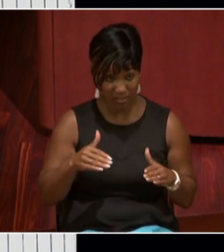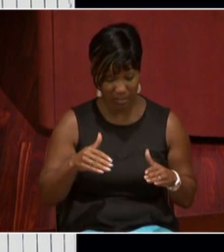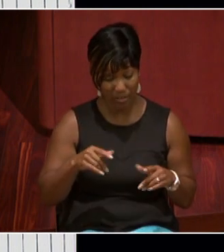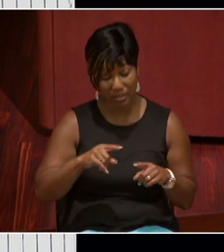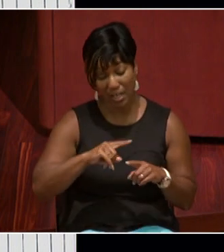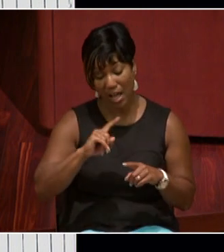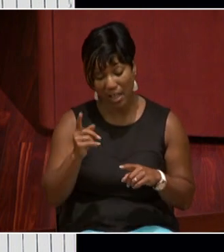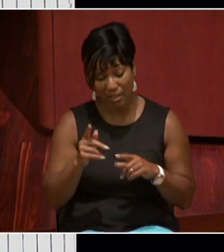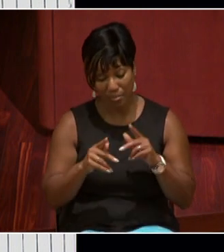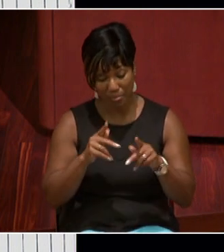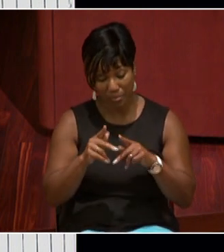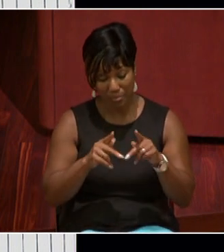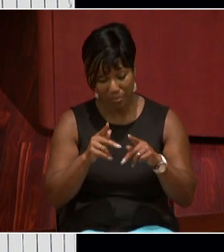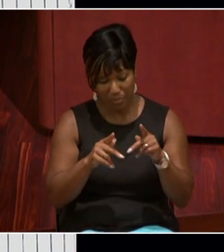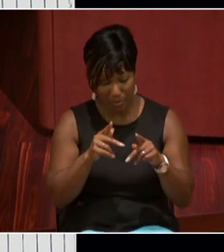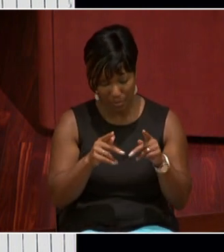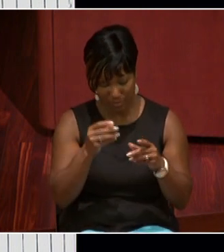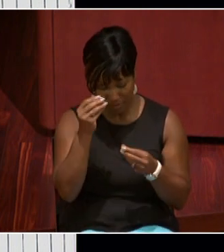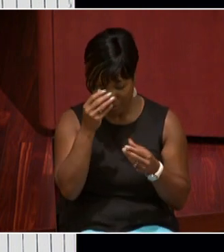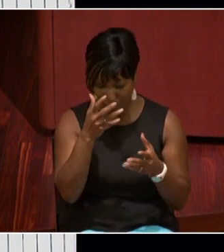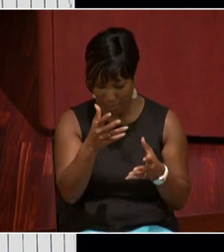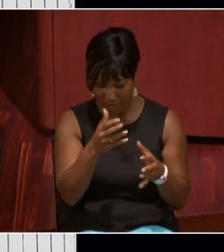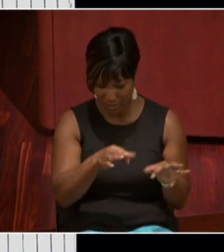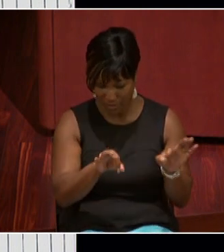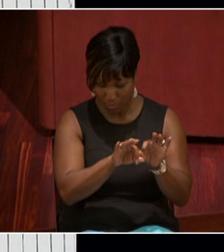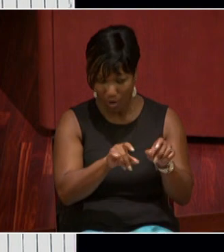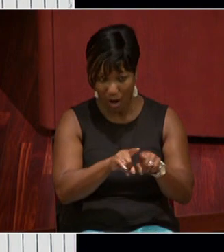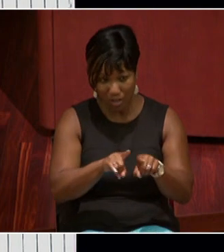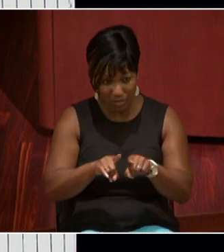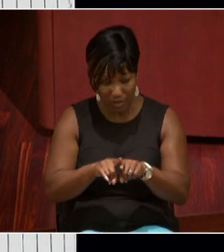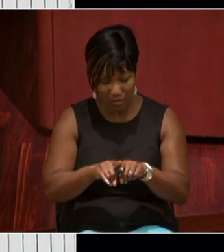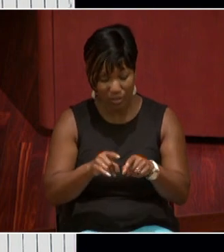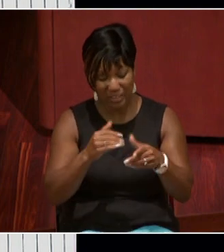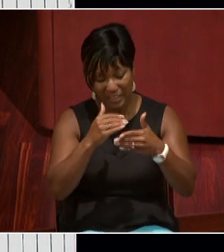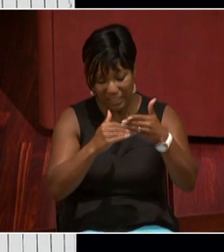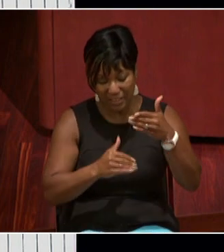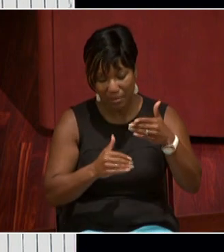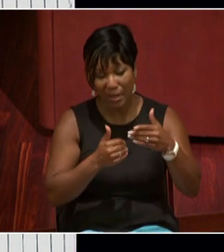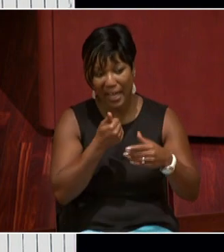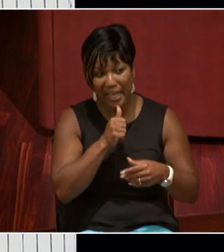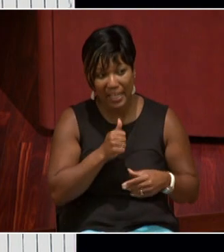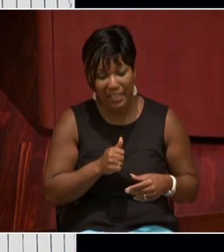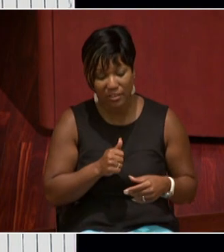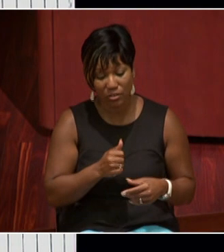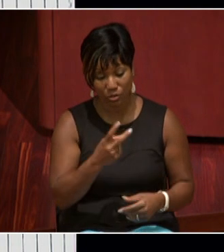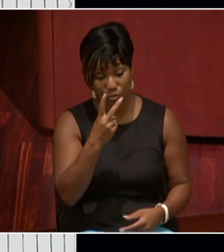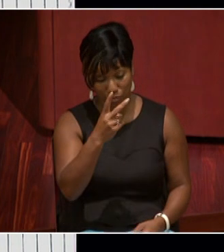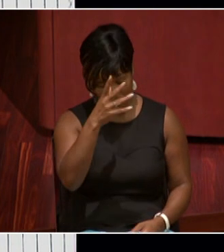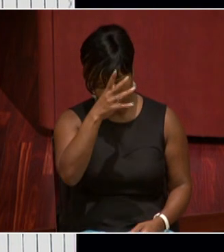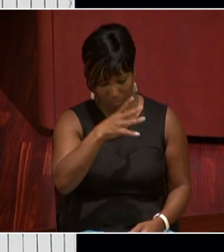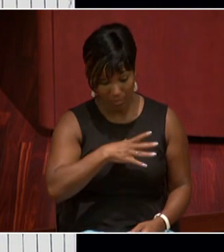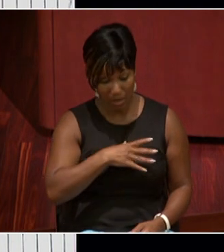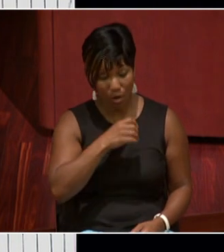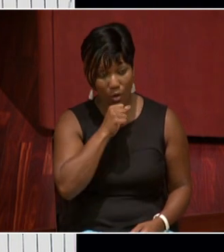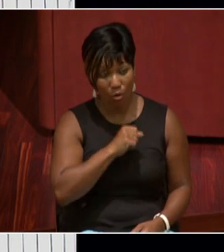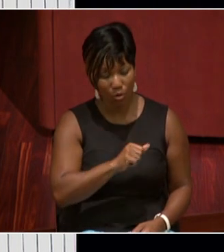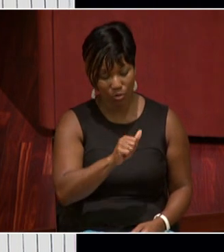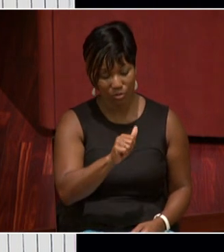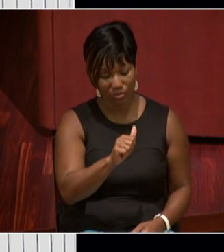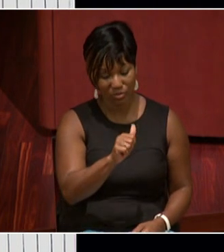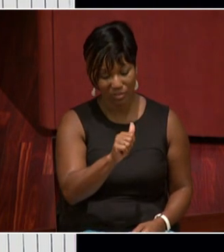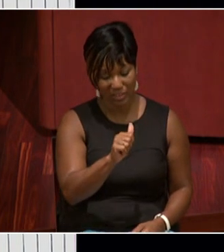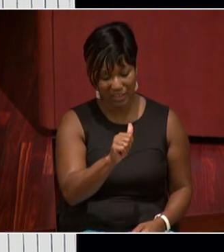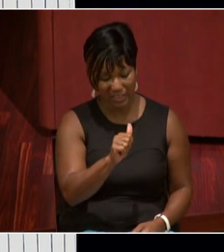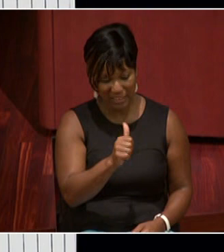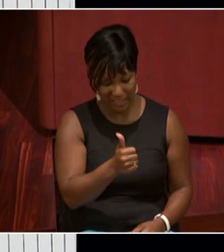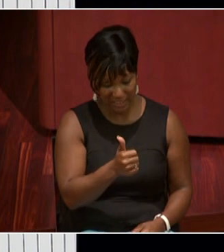nature, so you have them by age groupings. For instance, you have a male, two males, 10 and under the age of